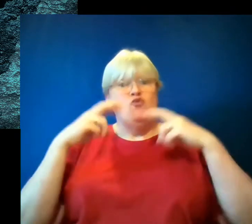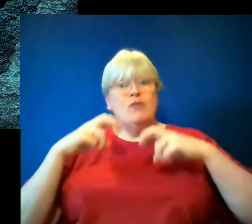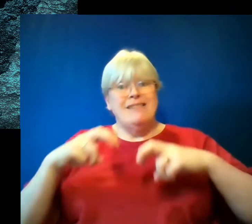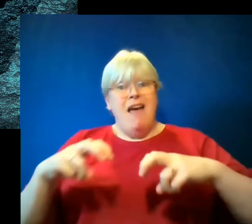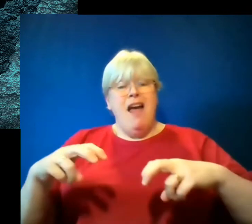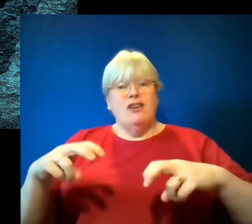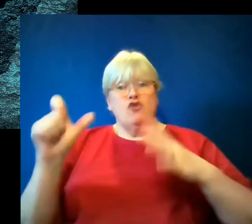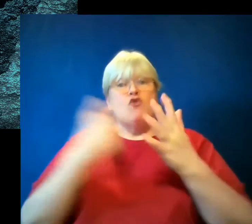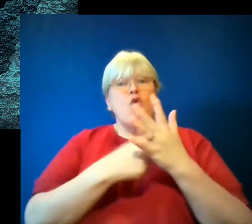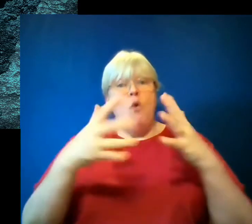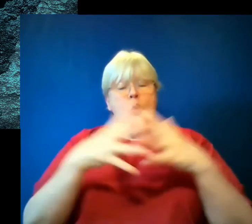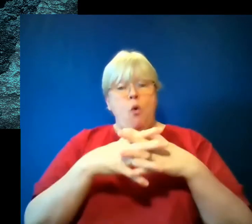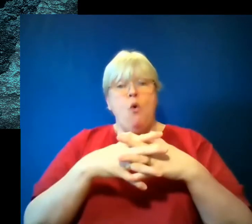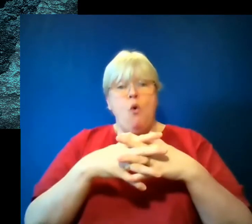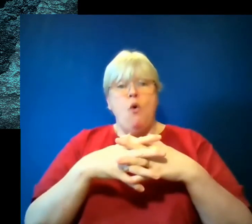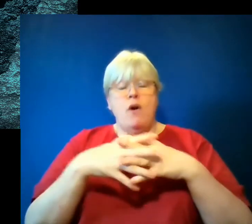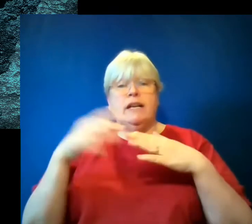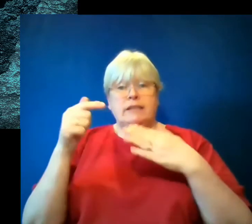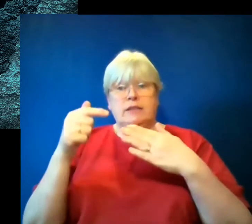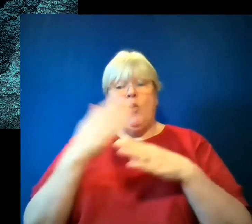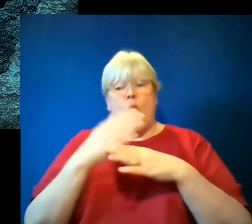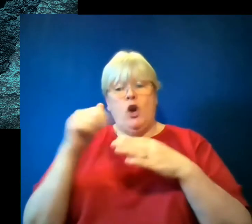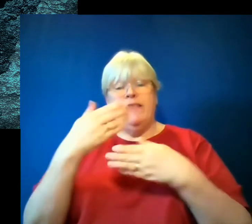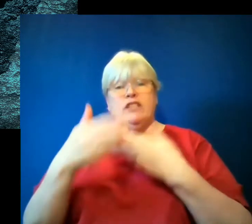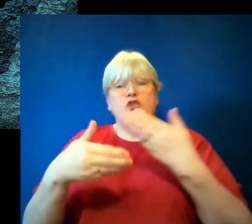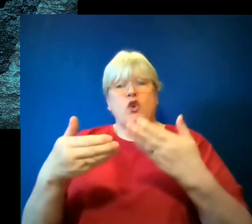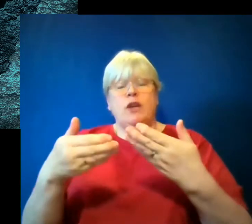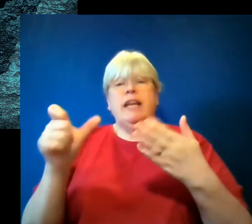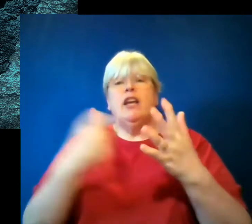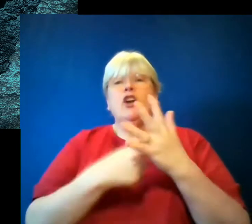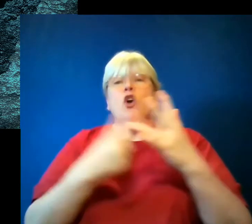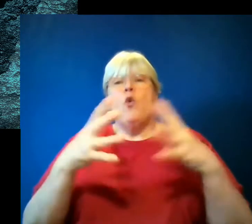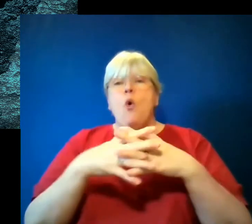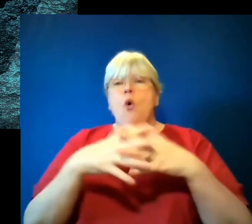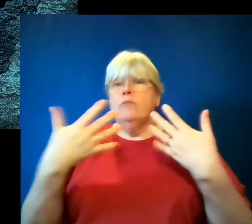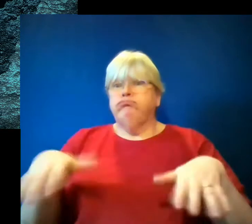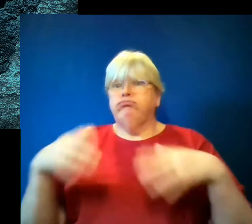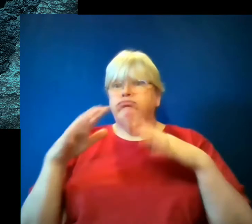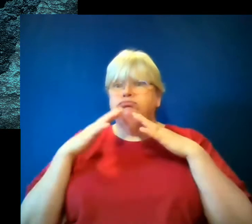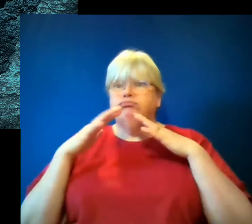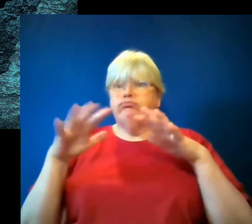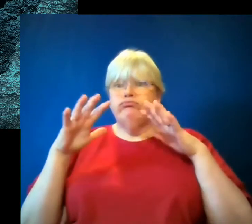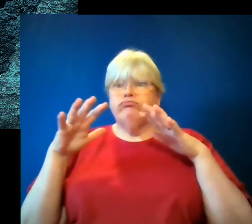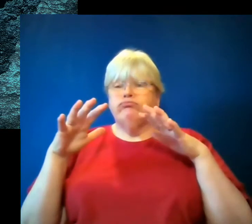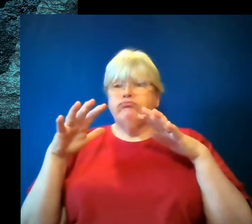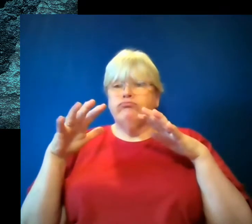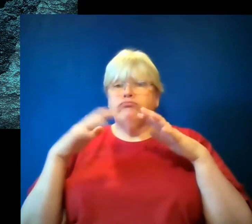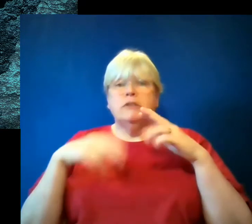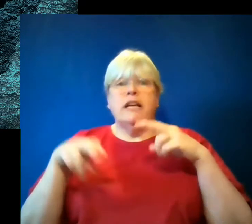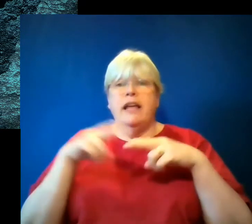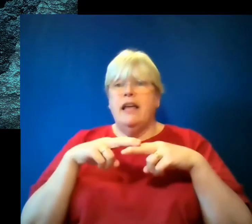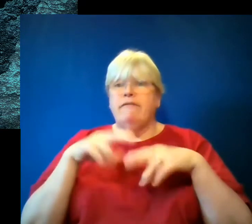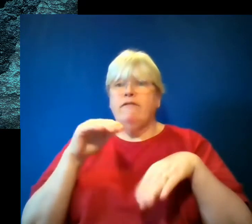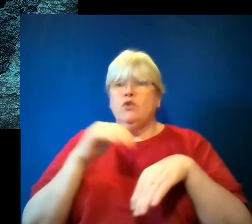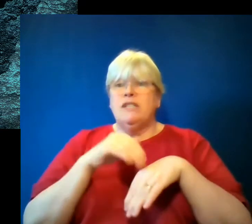I was working on this story, because crows are amazing. If you disturb a crow's nest, they